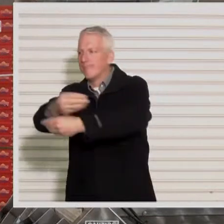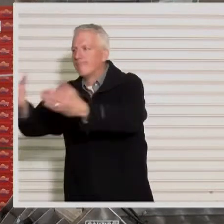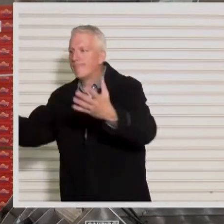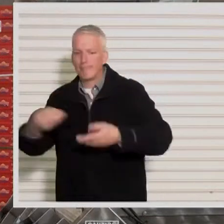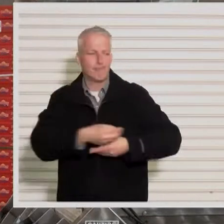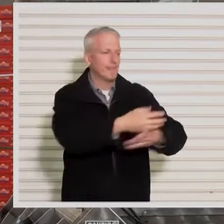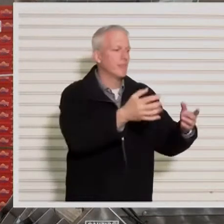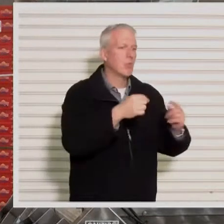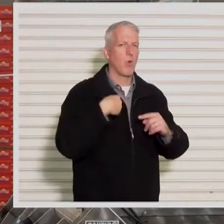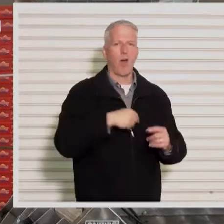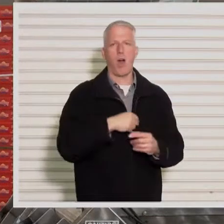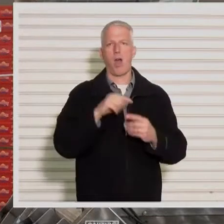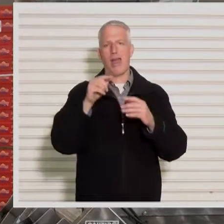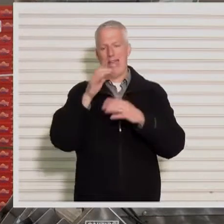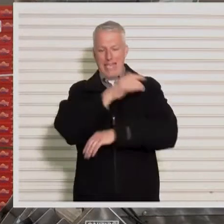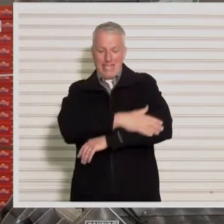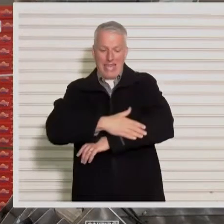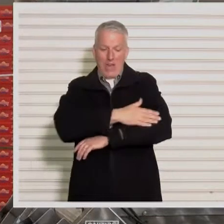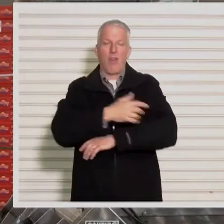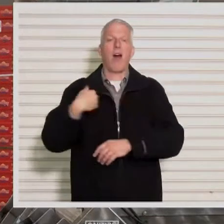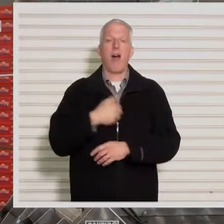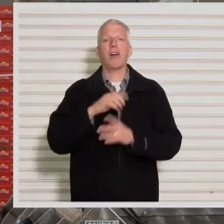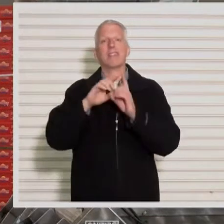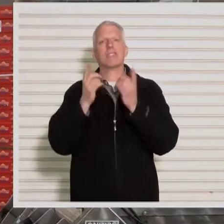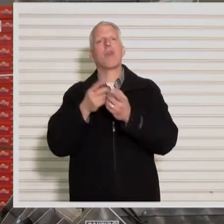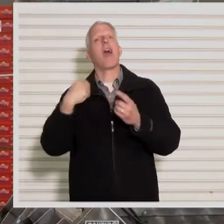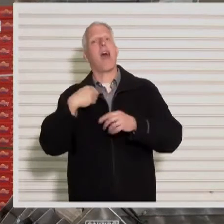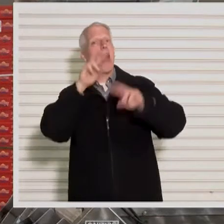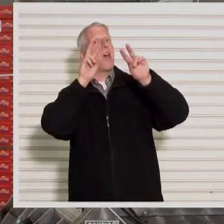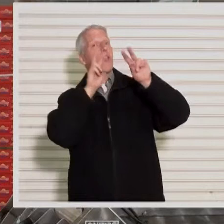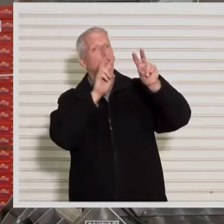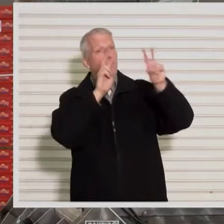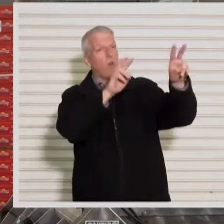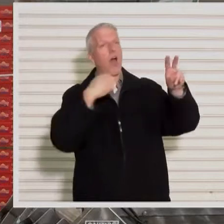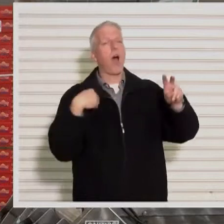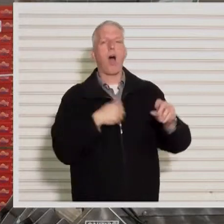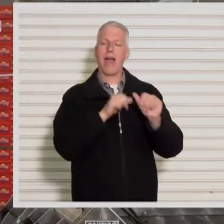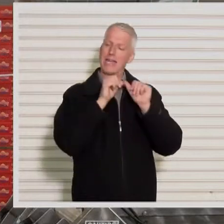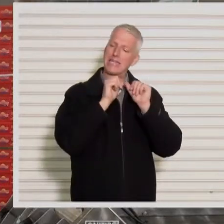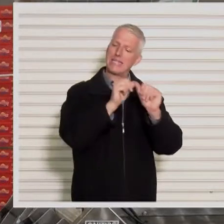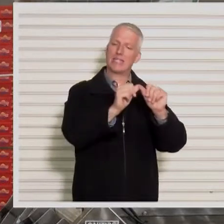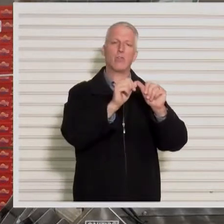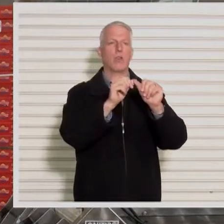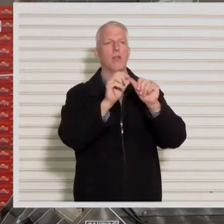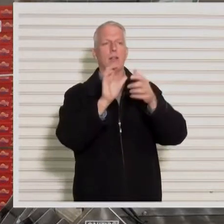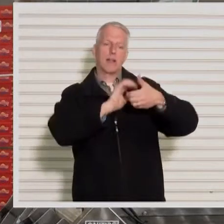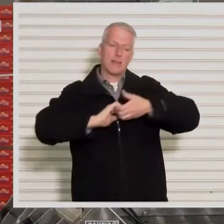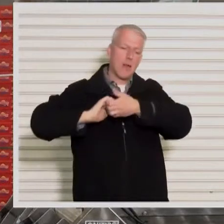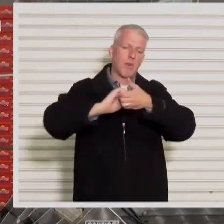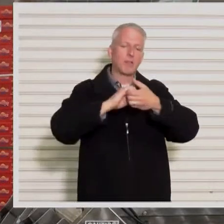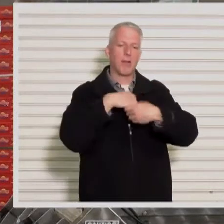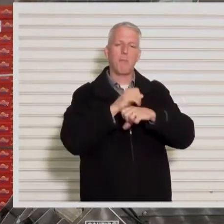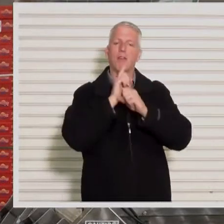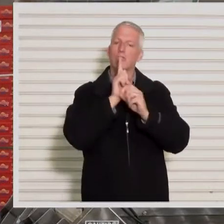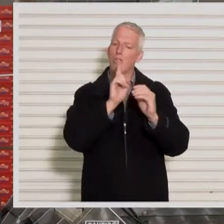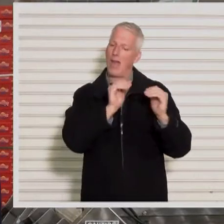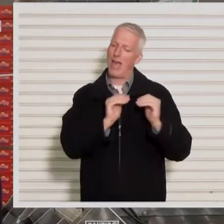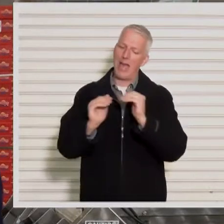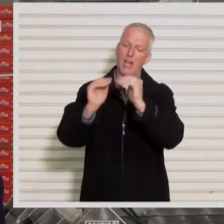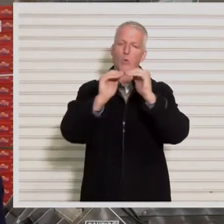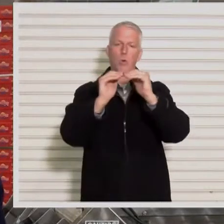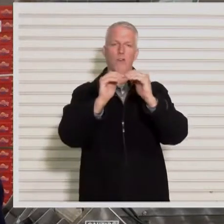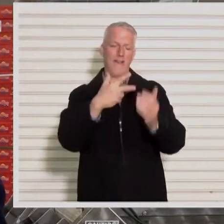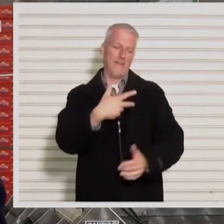our county and into this district. And I look forward to our continued collaboration to ensure equitable vaccine